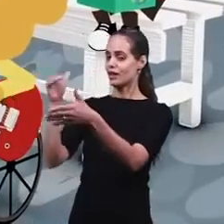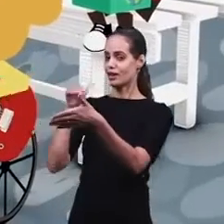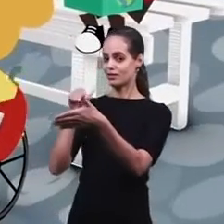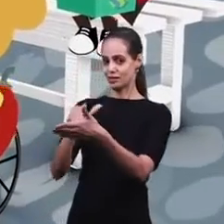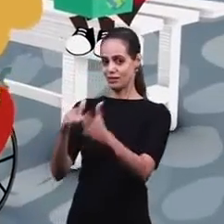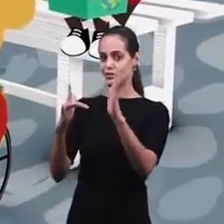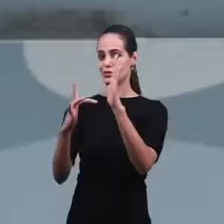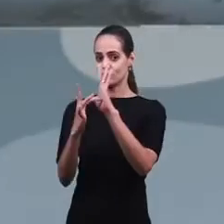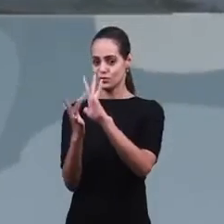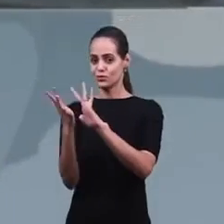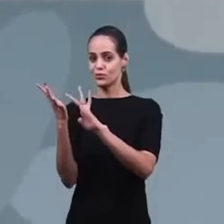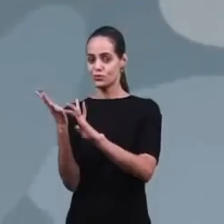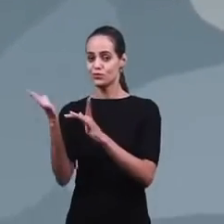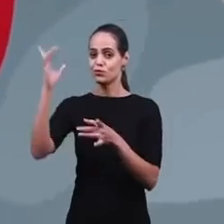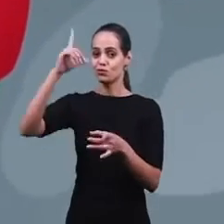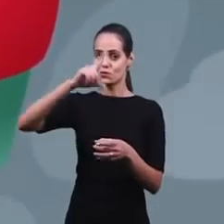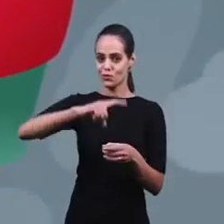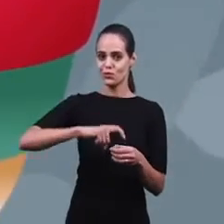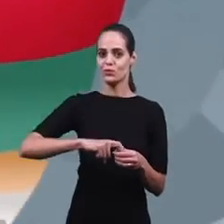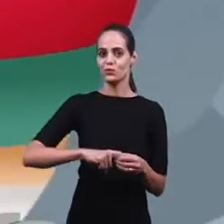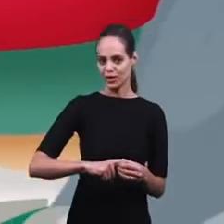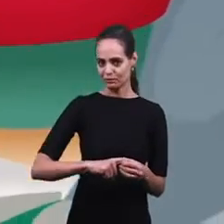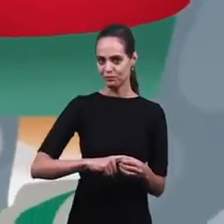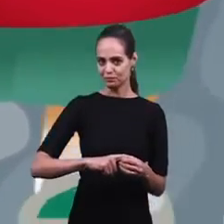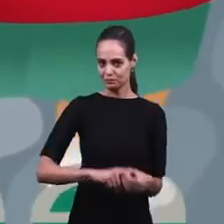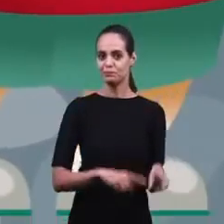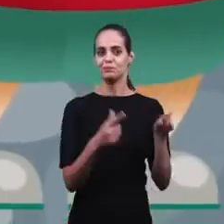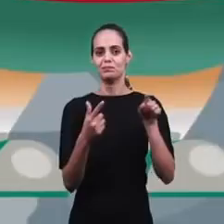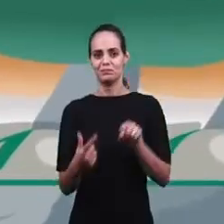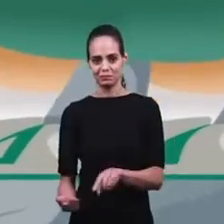fiel até meu Jesus